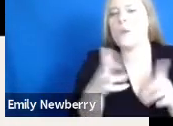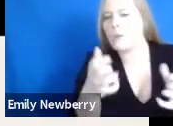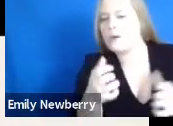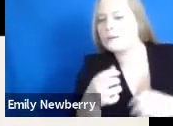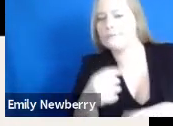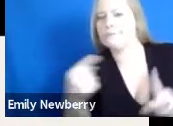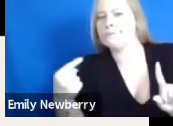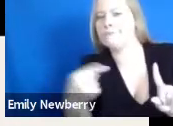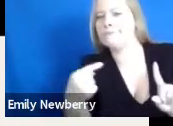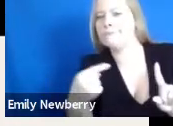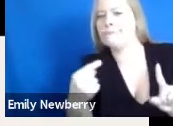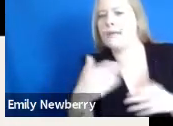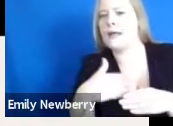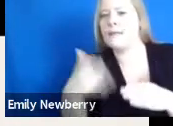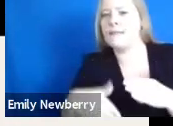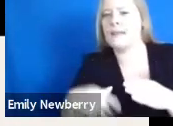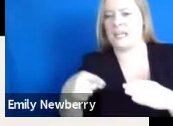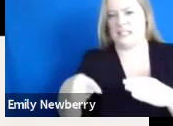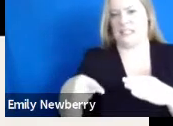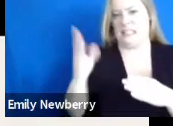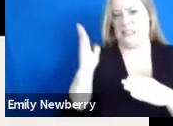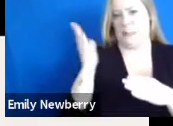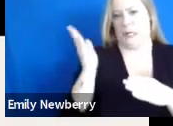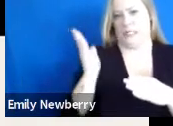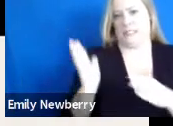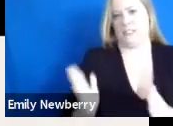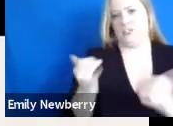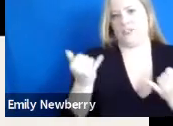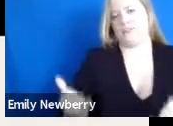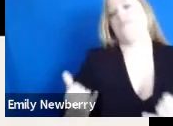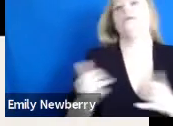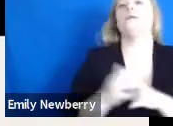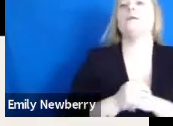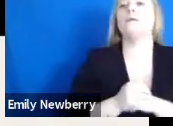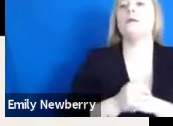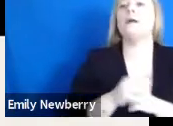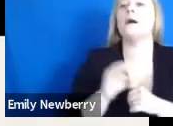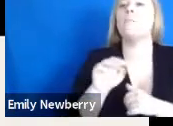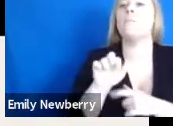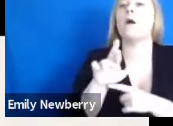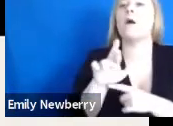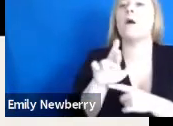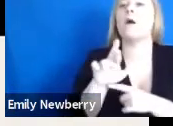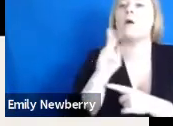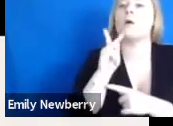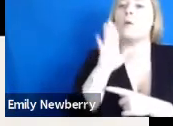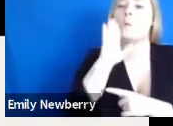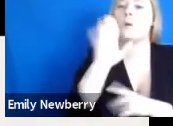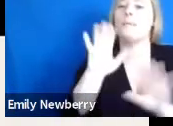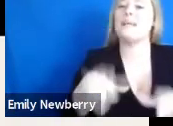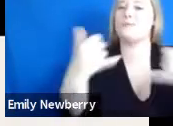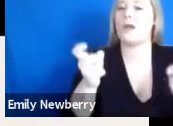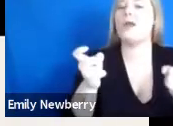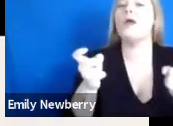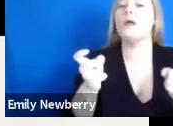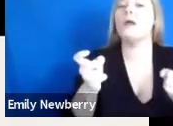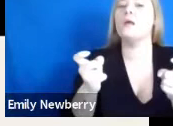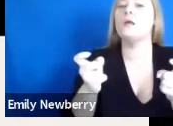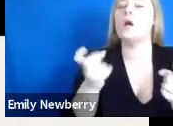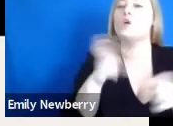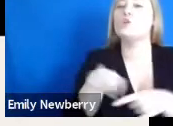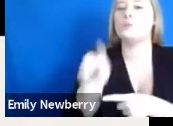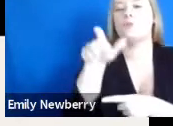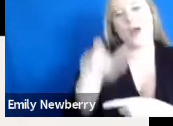out that at the end of the technical presentations, Mark will be giving away some more swag. You've got to be present.